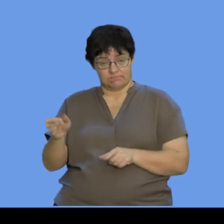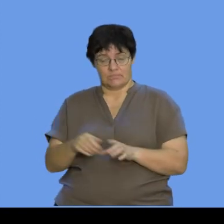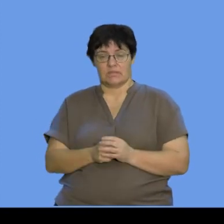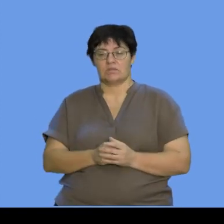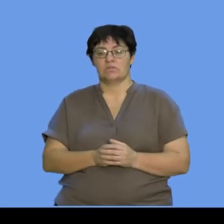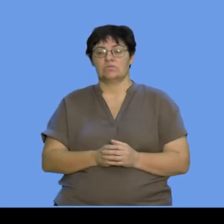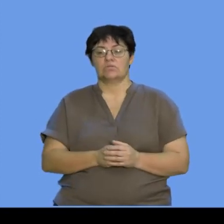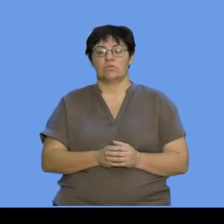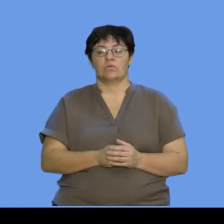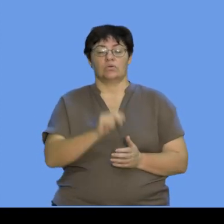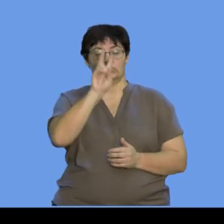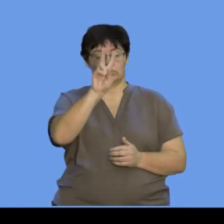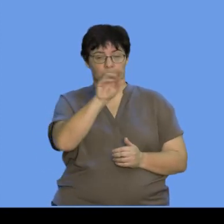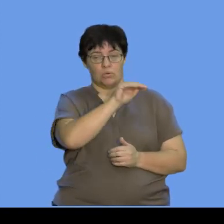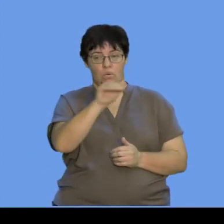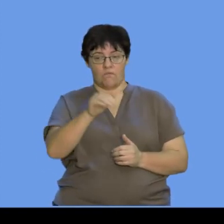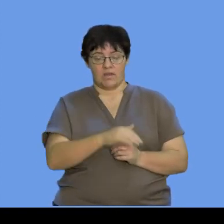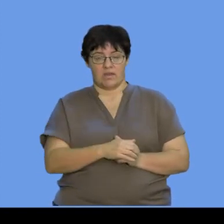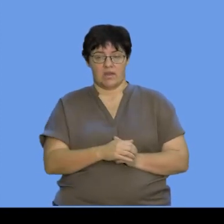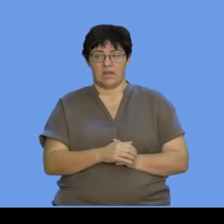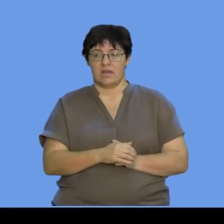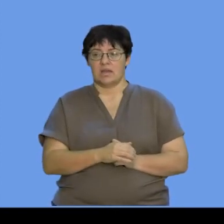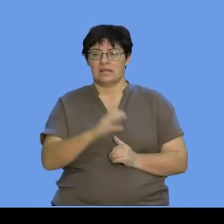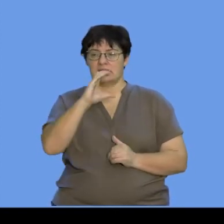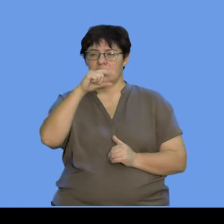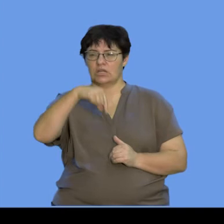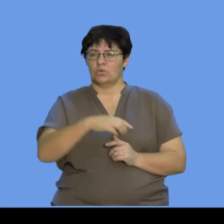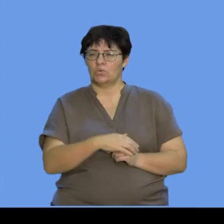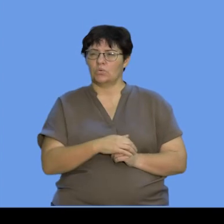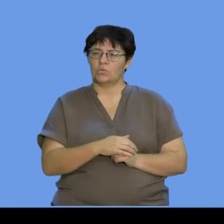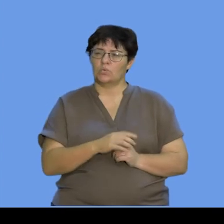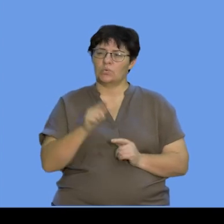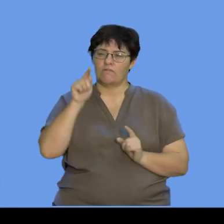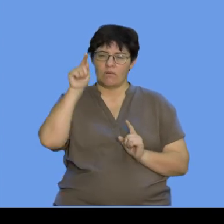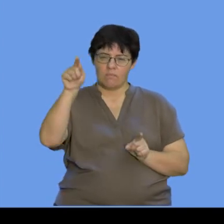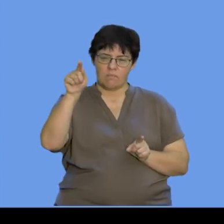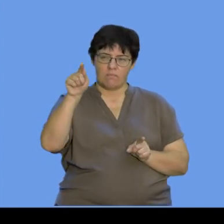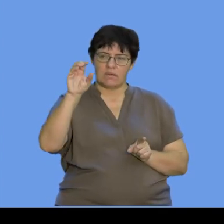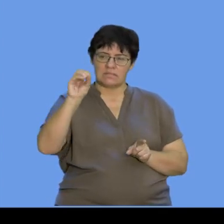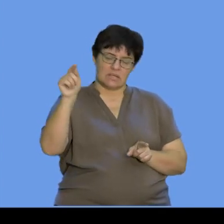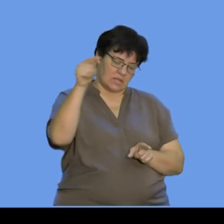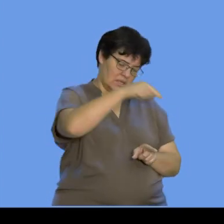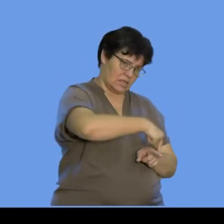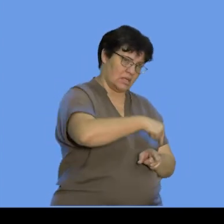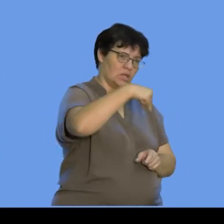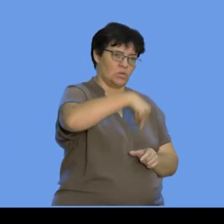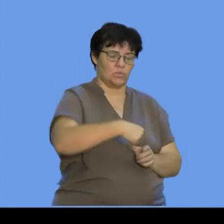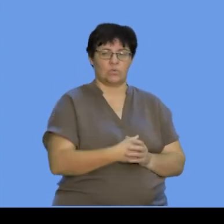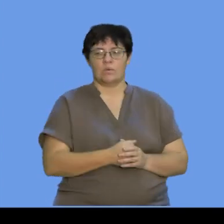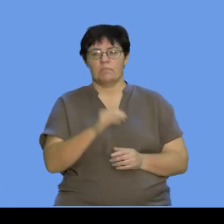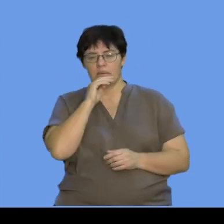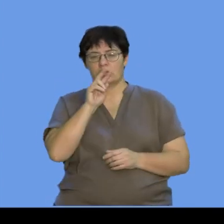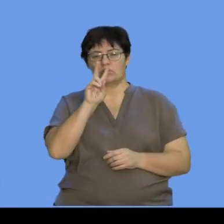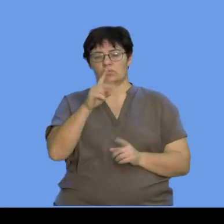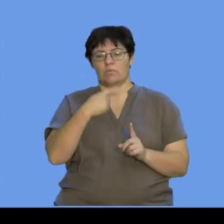the one that is that side. So this will be 2 over, then my CQ will then be from C up